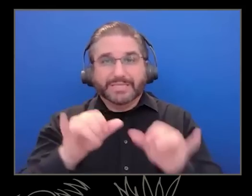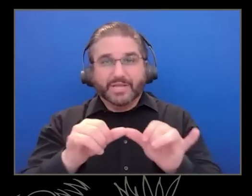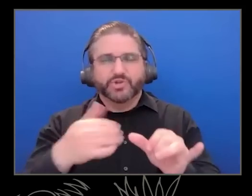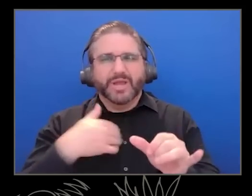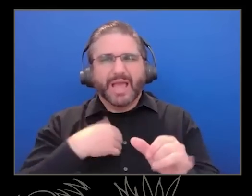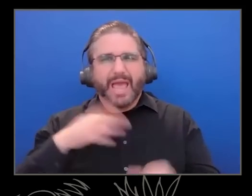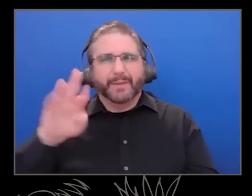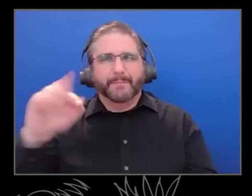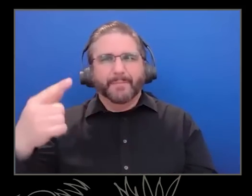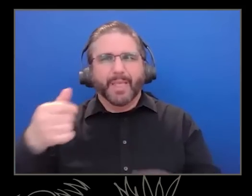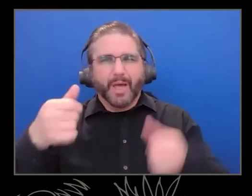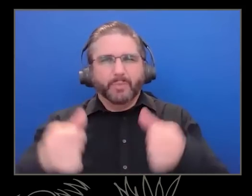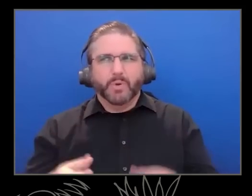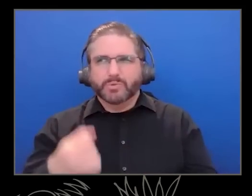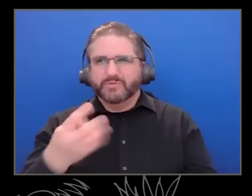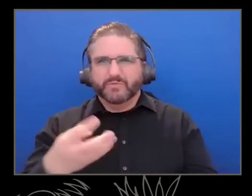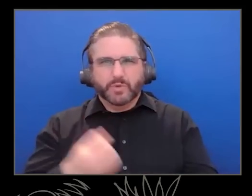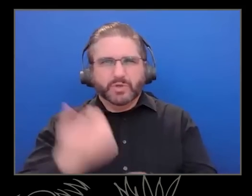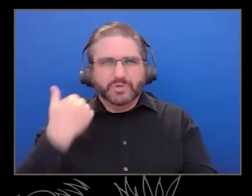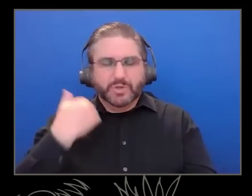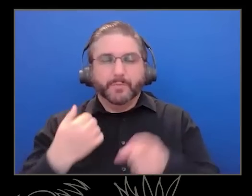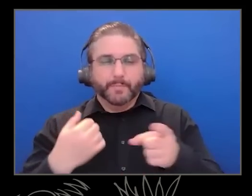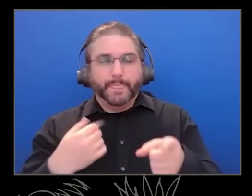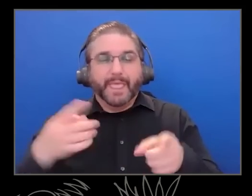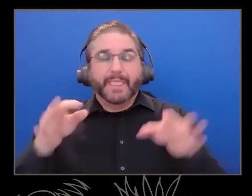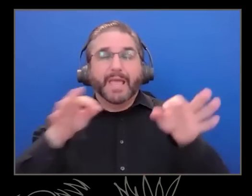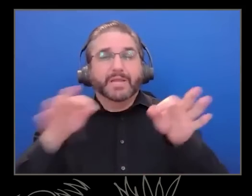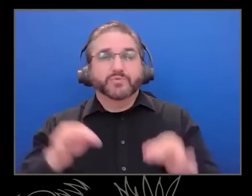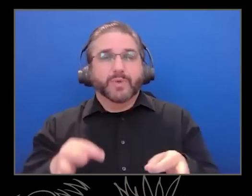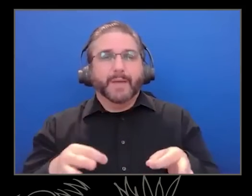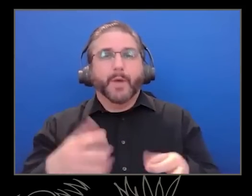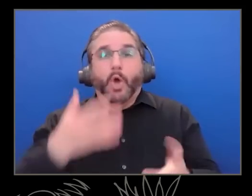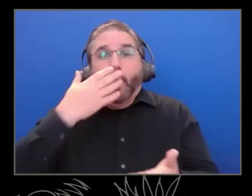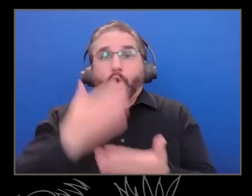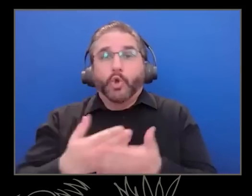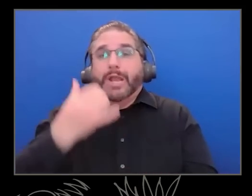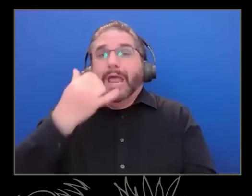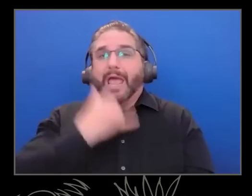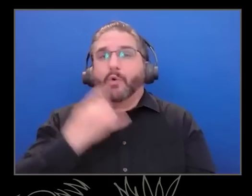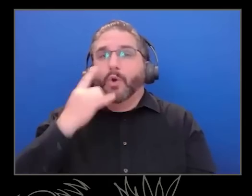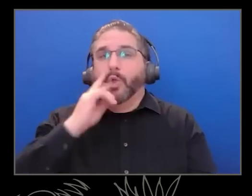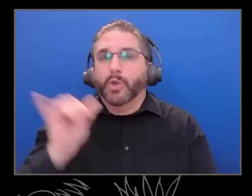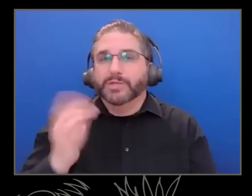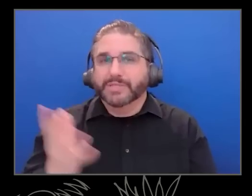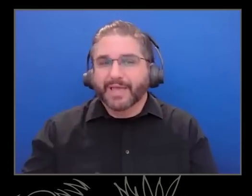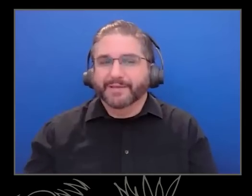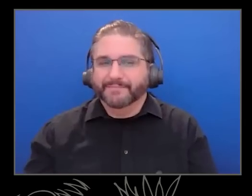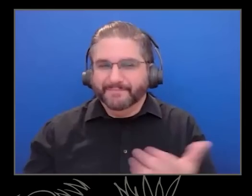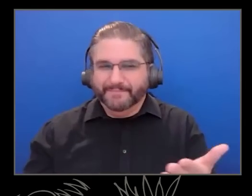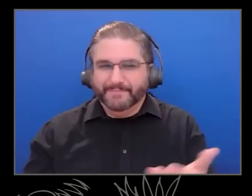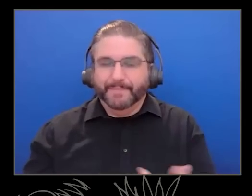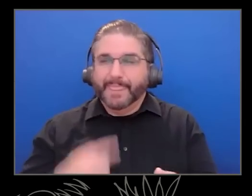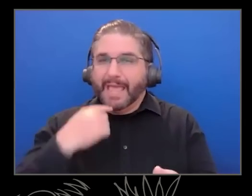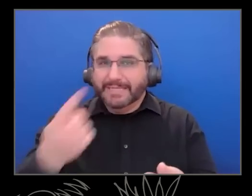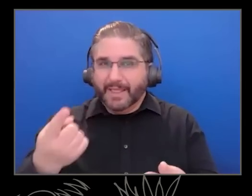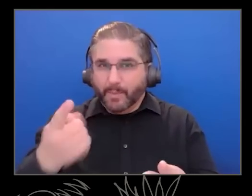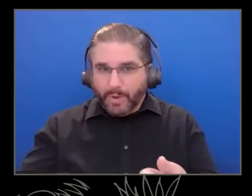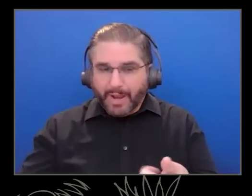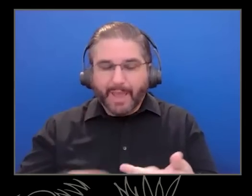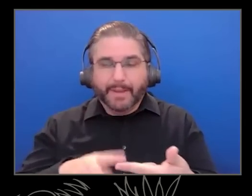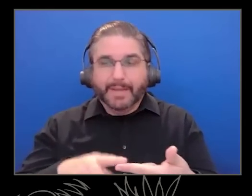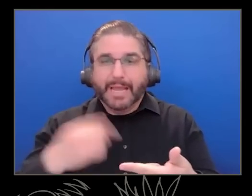now, and they described what is in a good error. Say what happened, provide